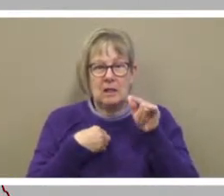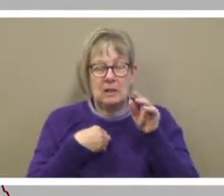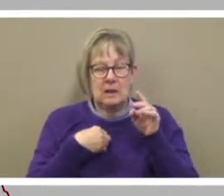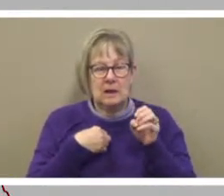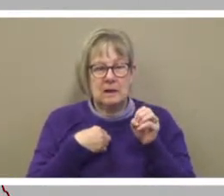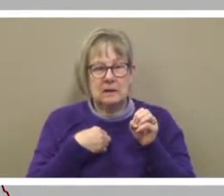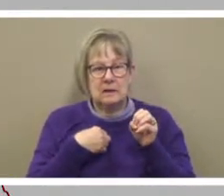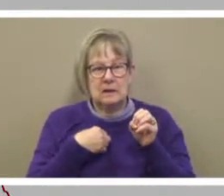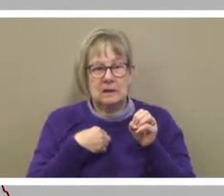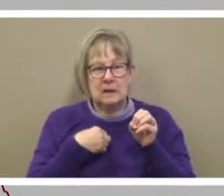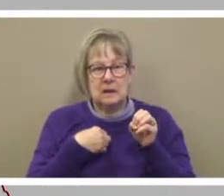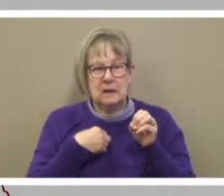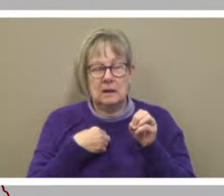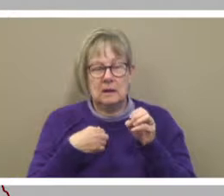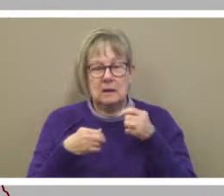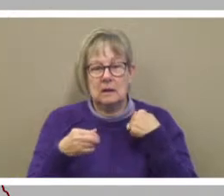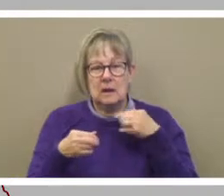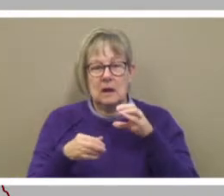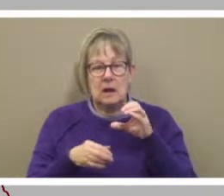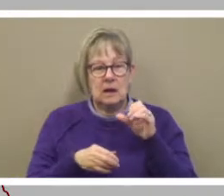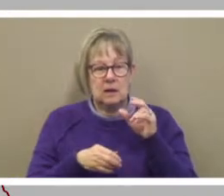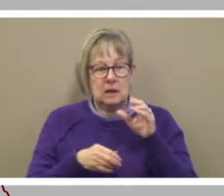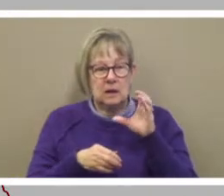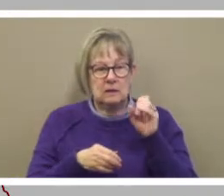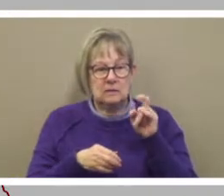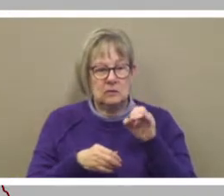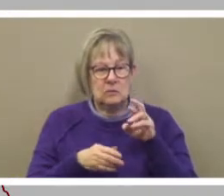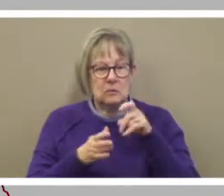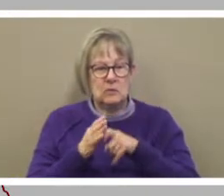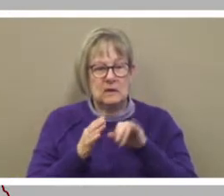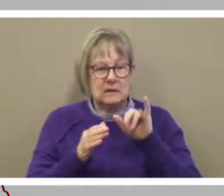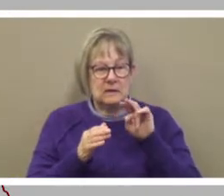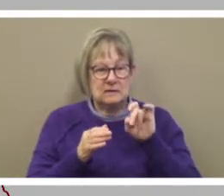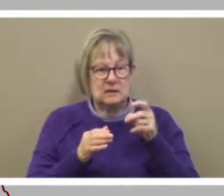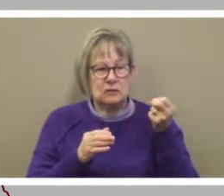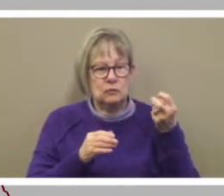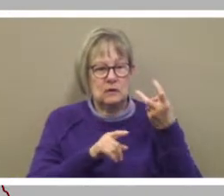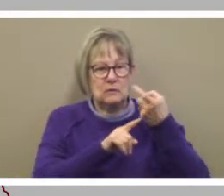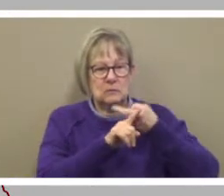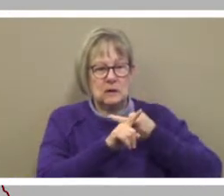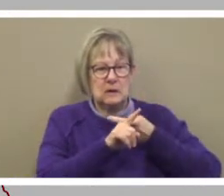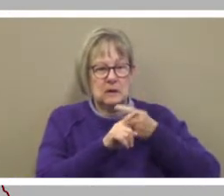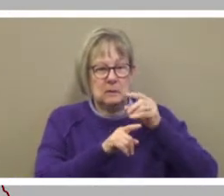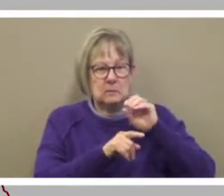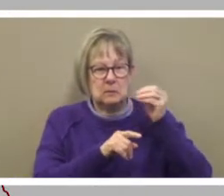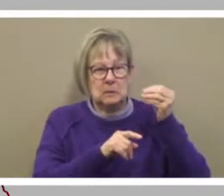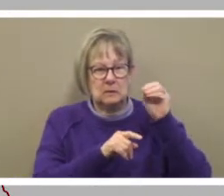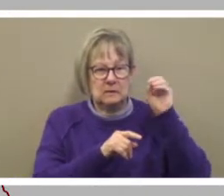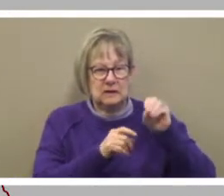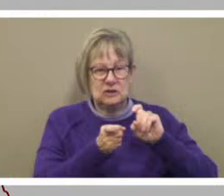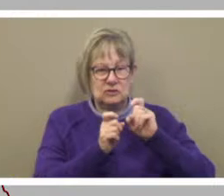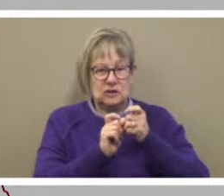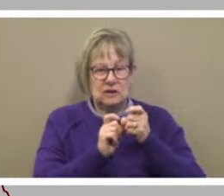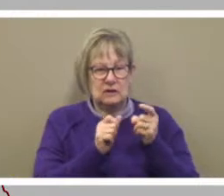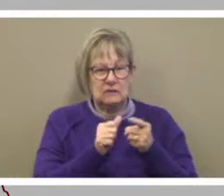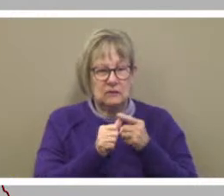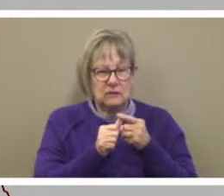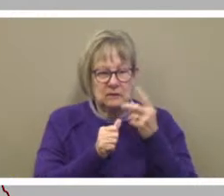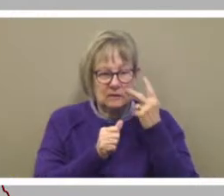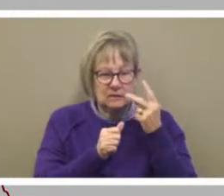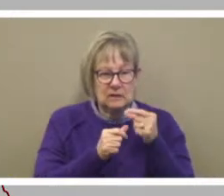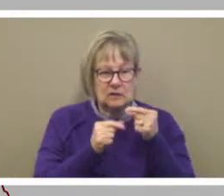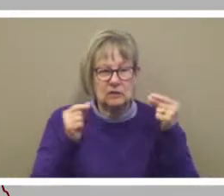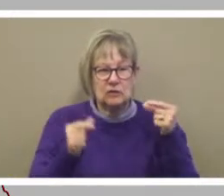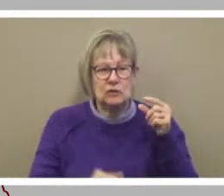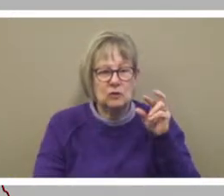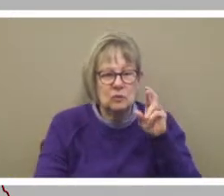yourself. Consumer price index, 12-month percentage change. That first gray area that you see is the Great Recession.